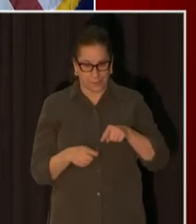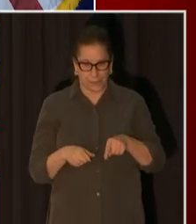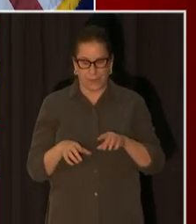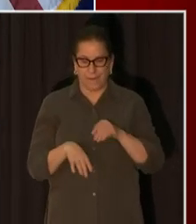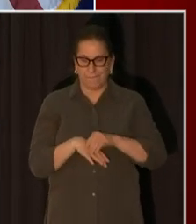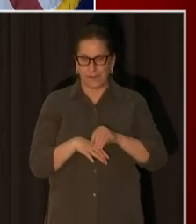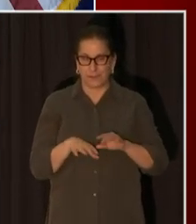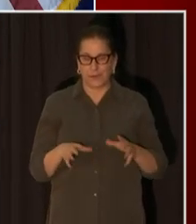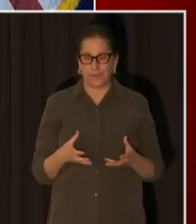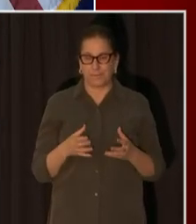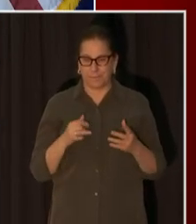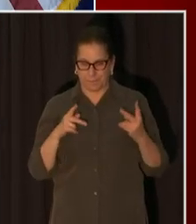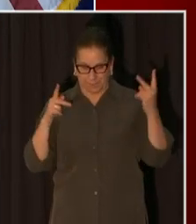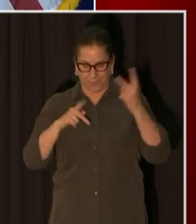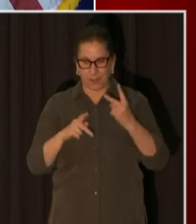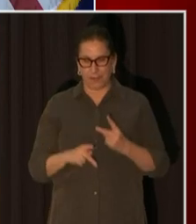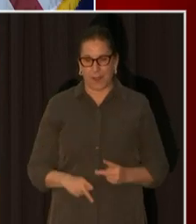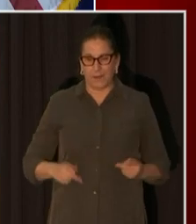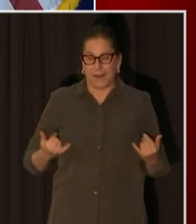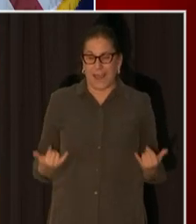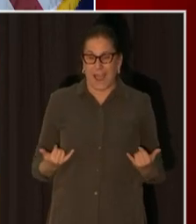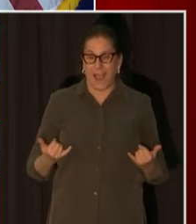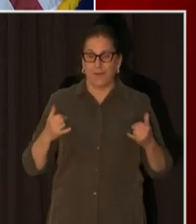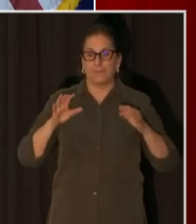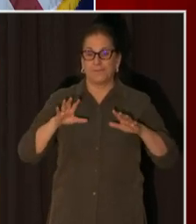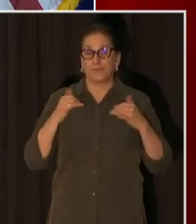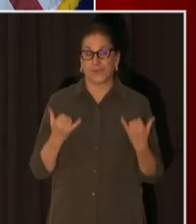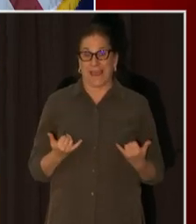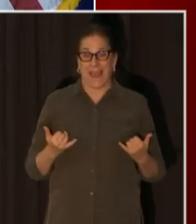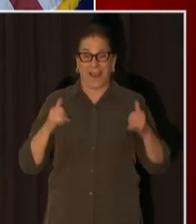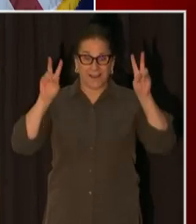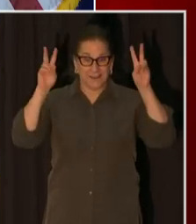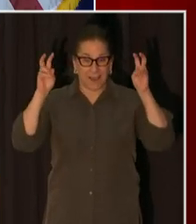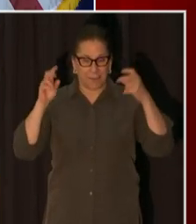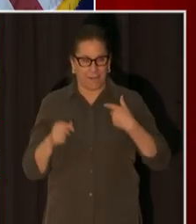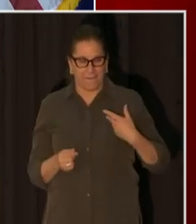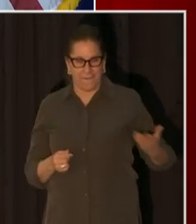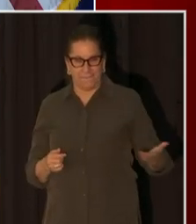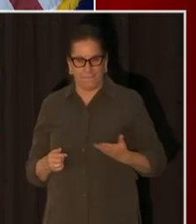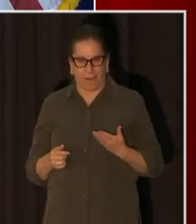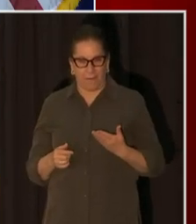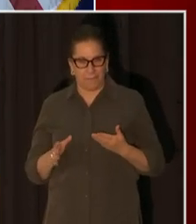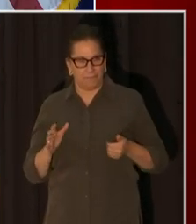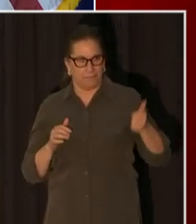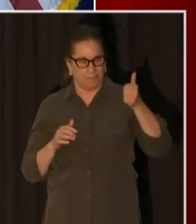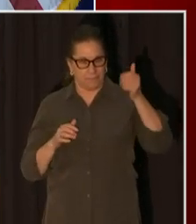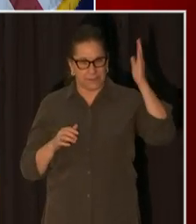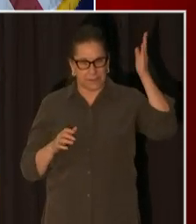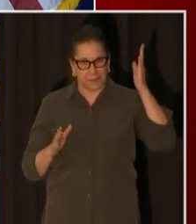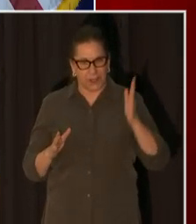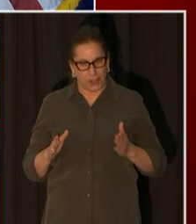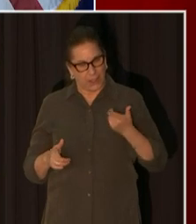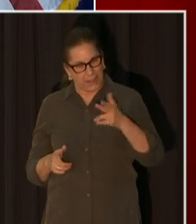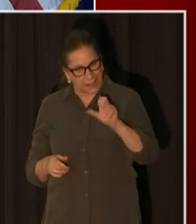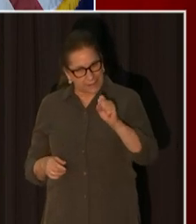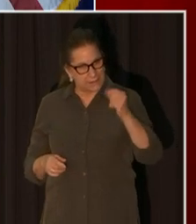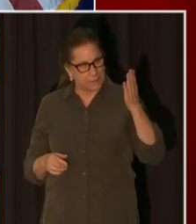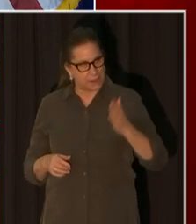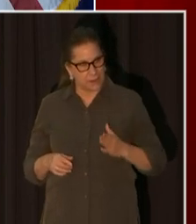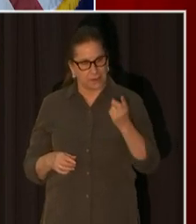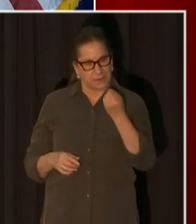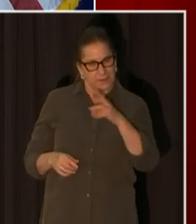to ask that our first speaker take it over from here and we look forward to hearing more from him. His name is